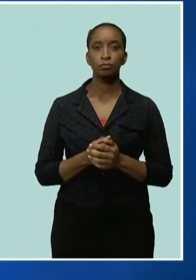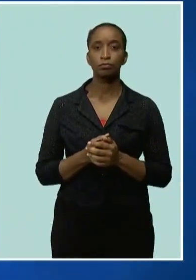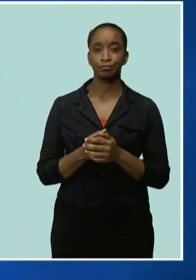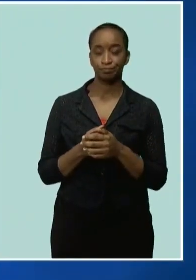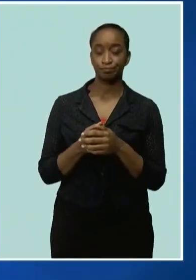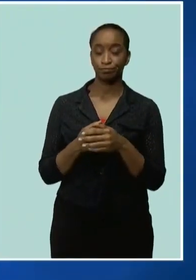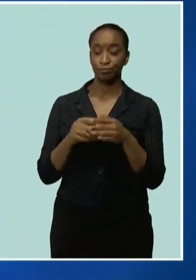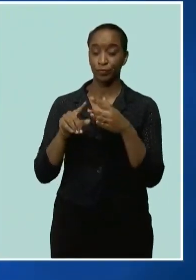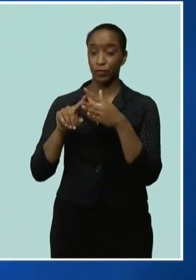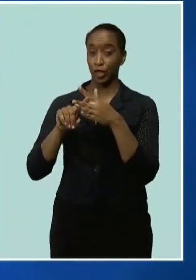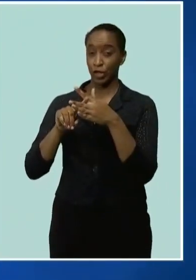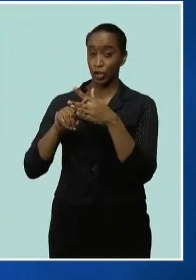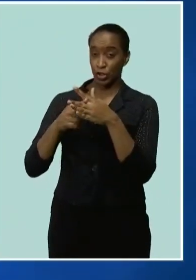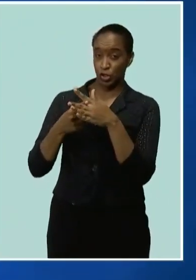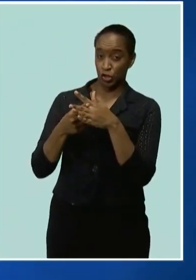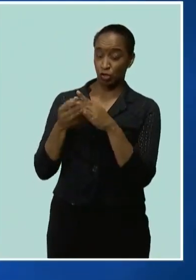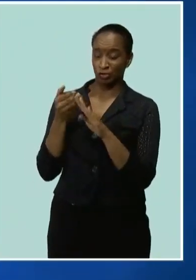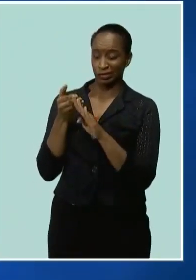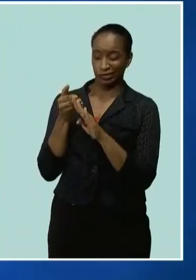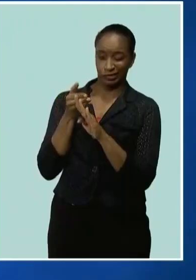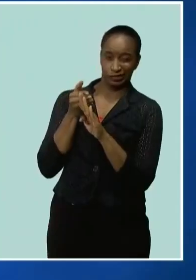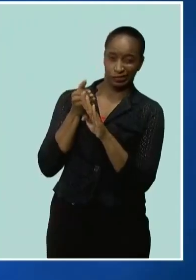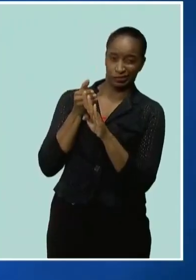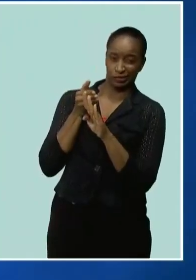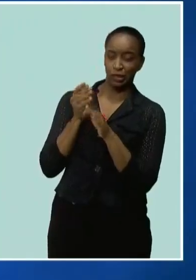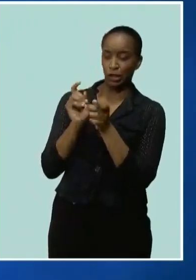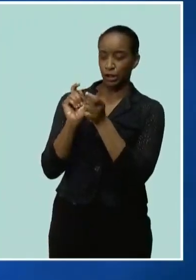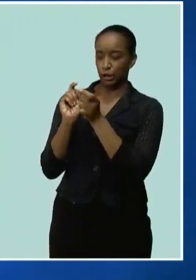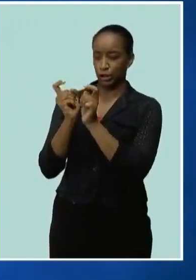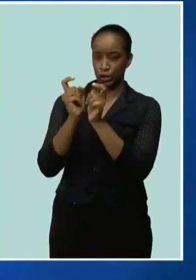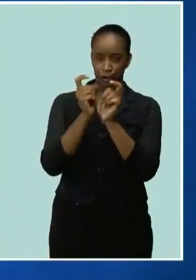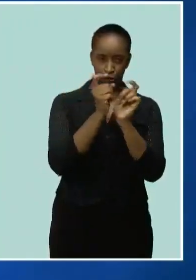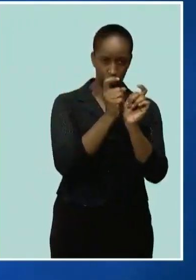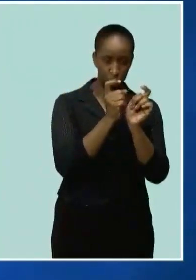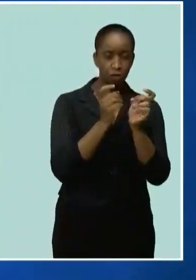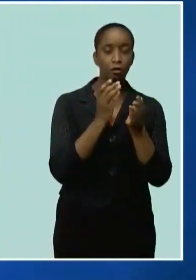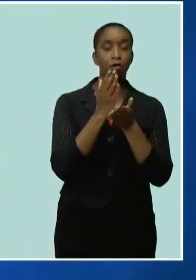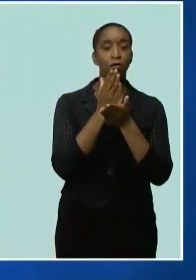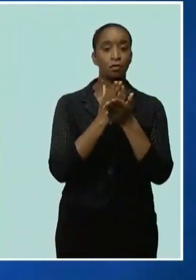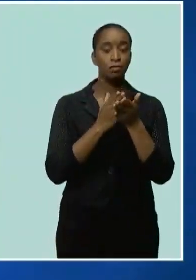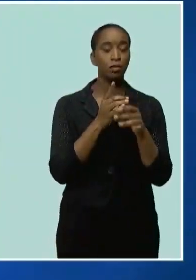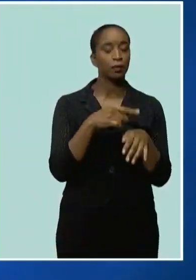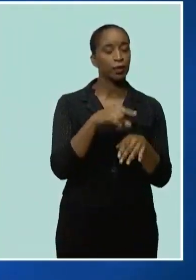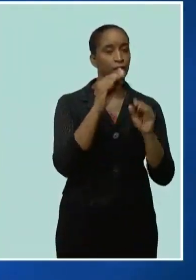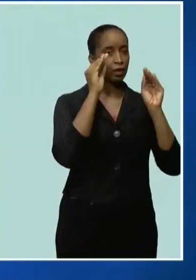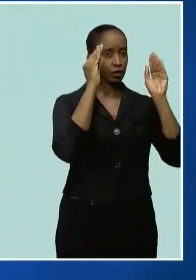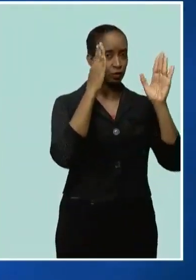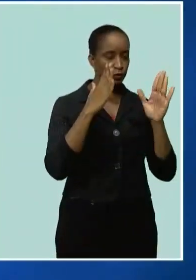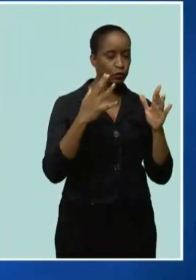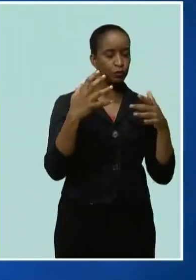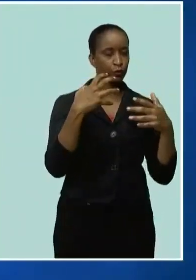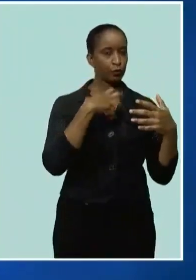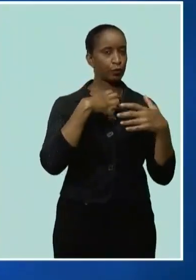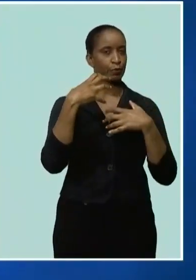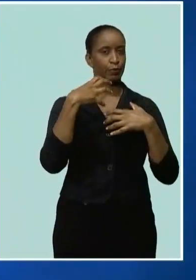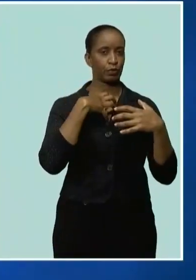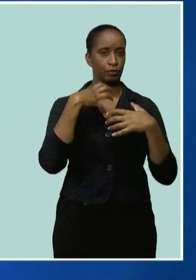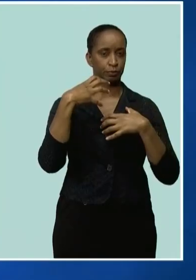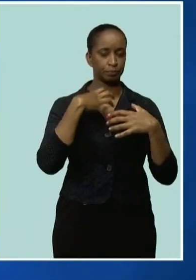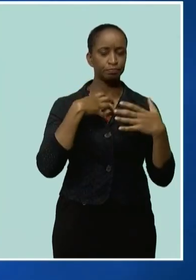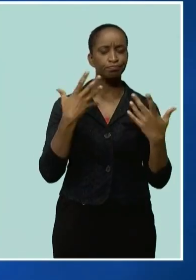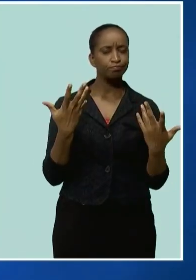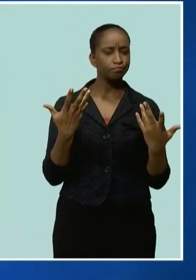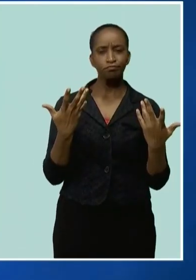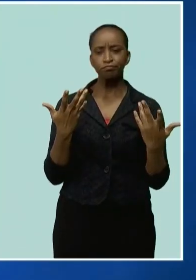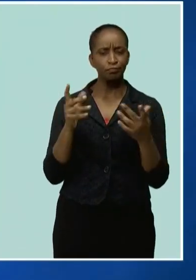several secondary schools across the island have resulted in complaints from a number of teachers. CBC understands some of the